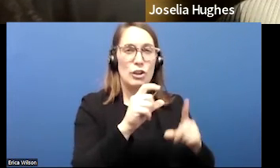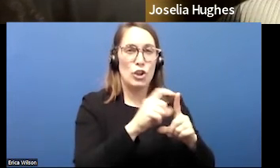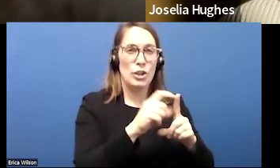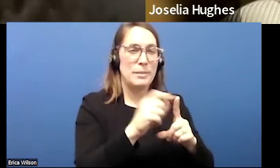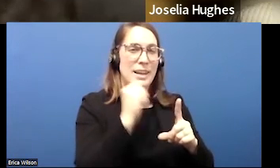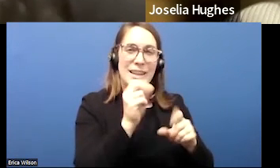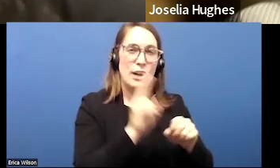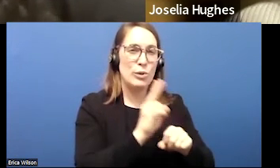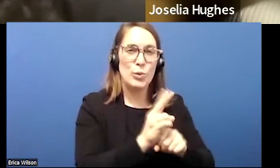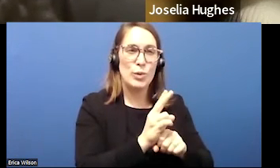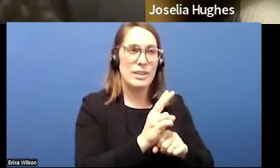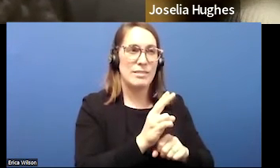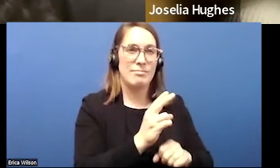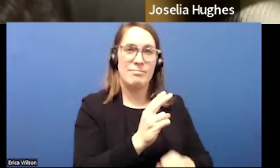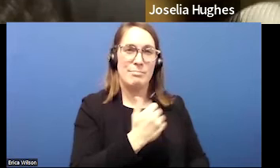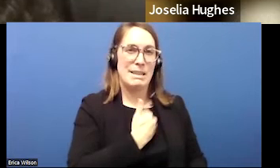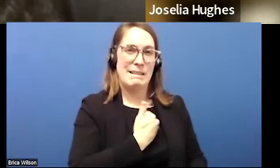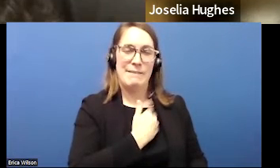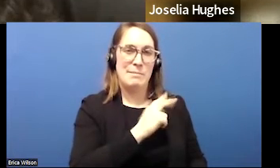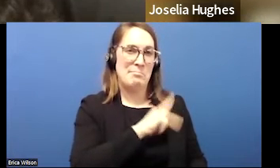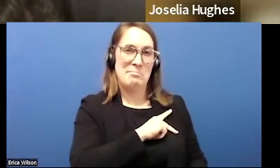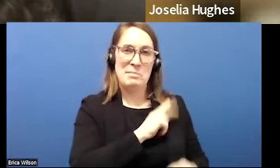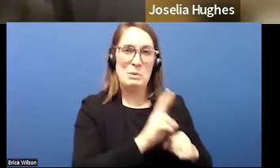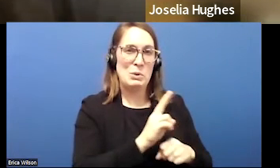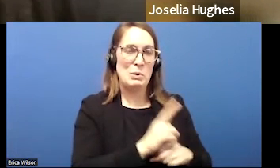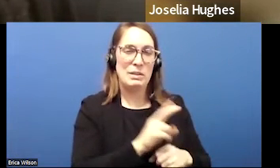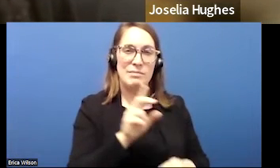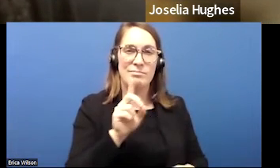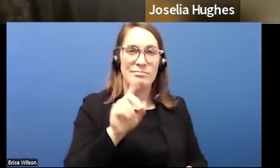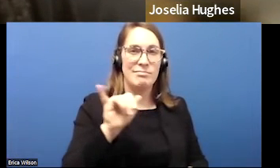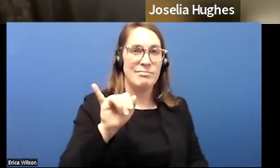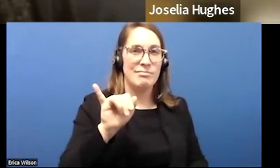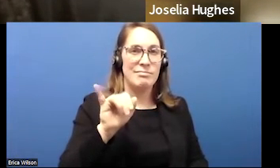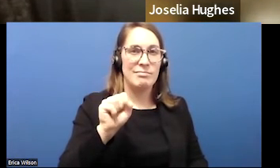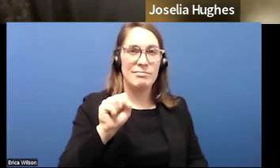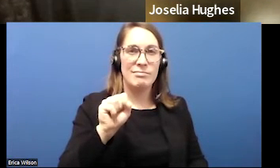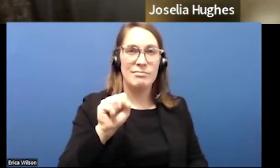it is a term that I don't often use myself. Mhm. Um,